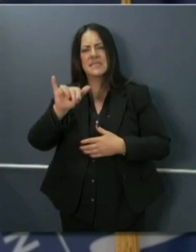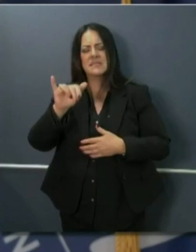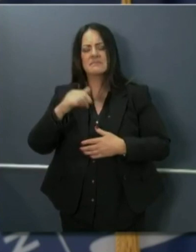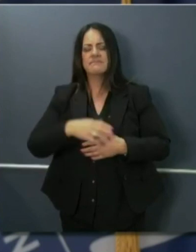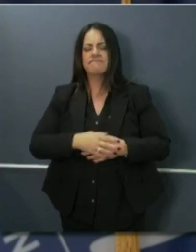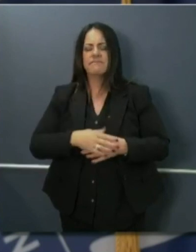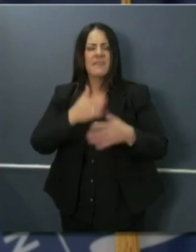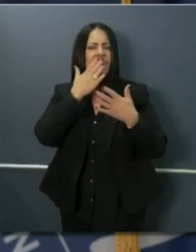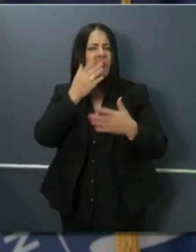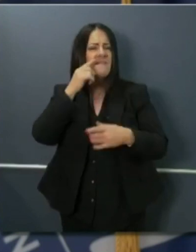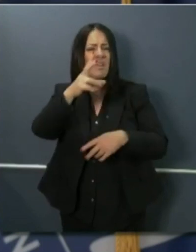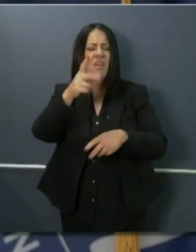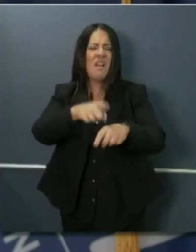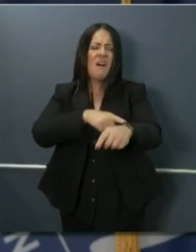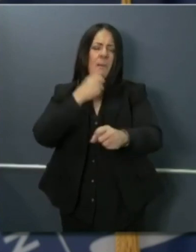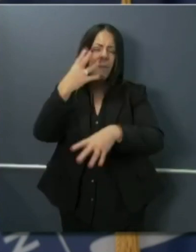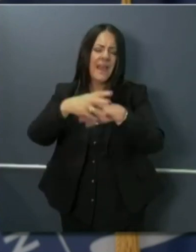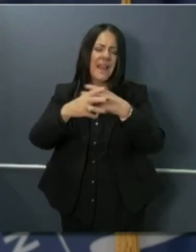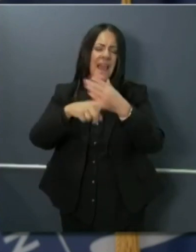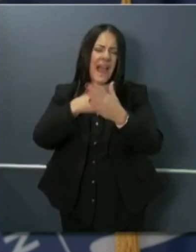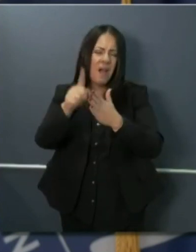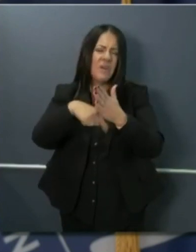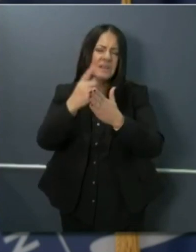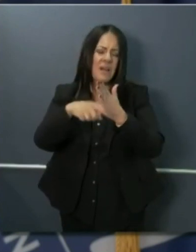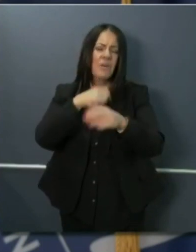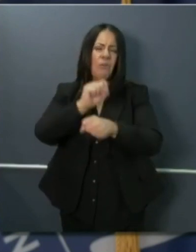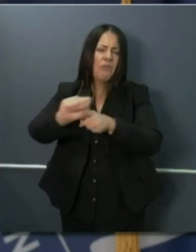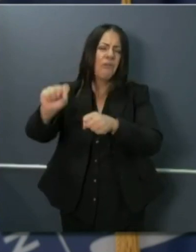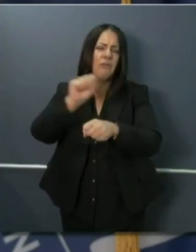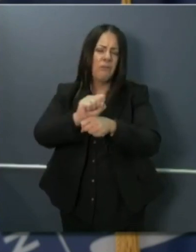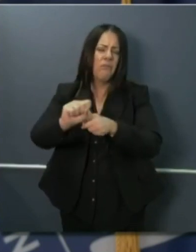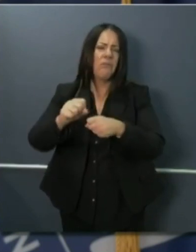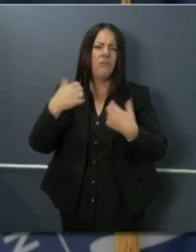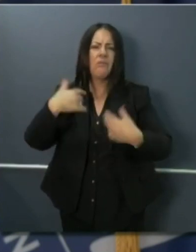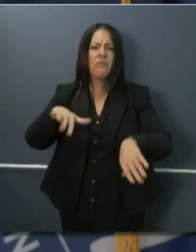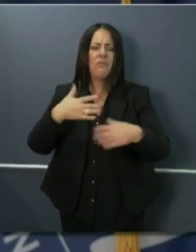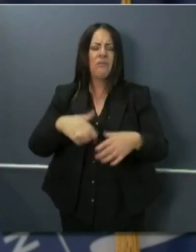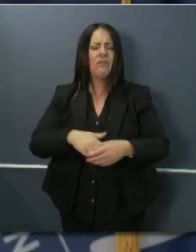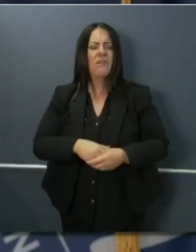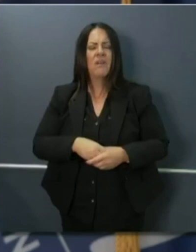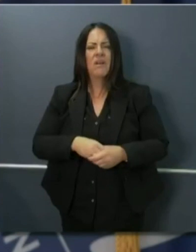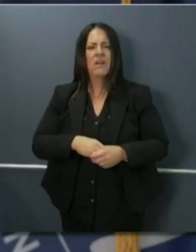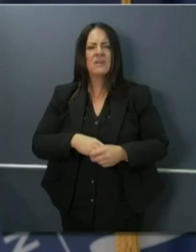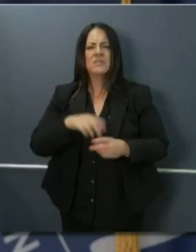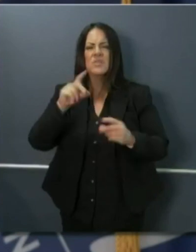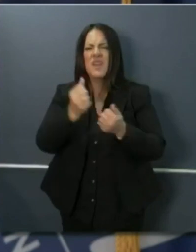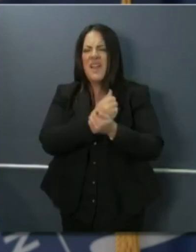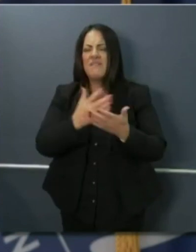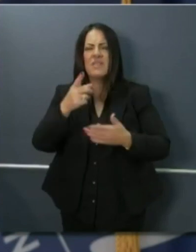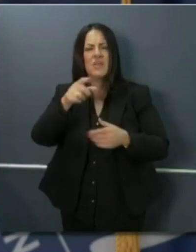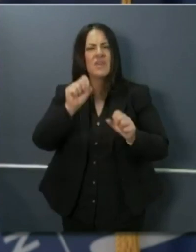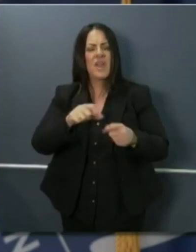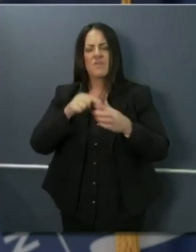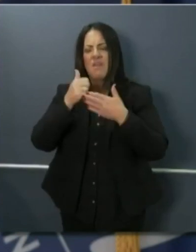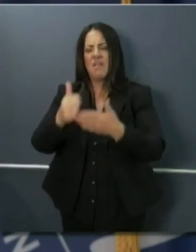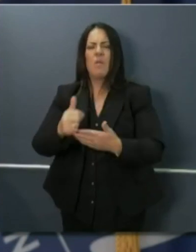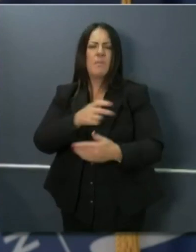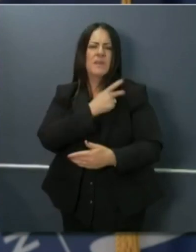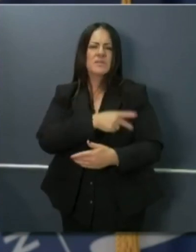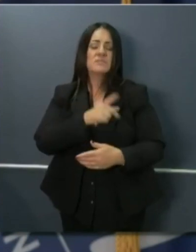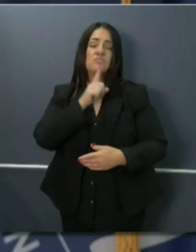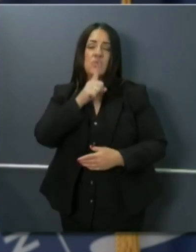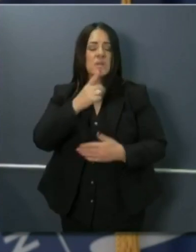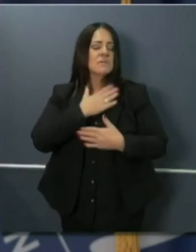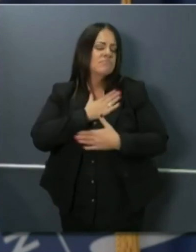worked long hours and who will continue to work tirelessly to help our patients. We truly appreciate